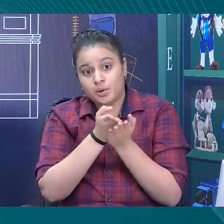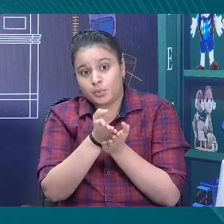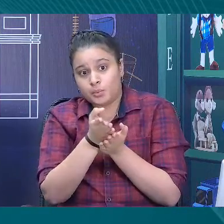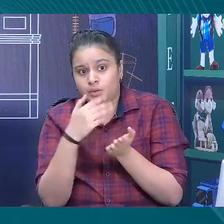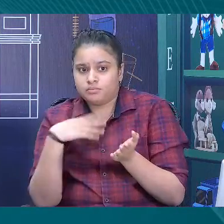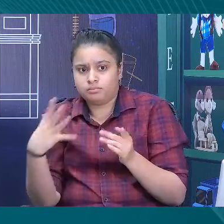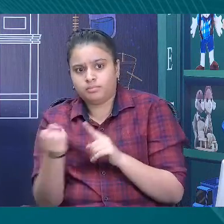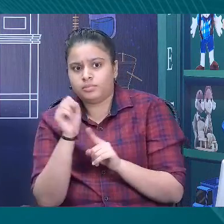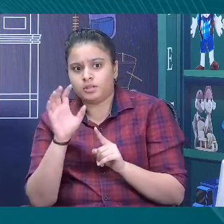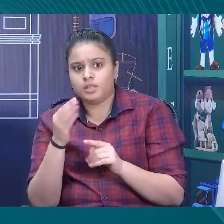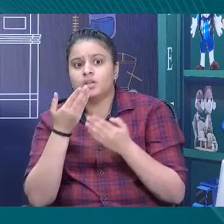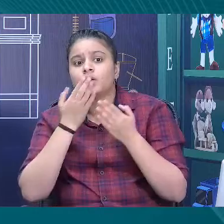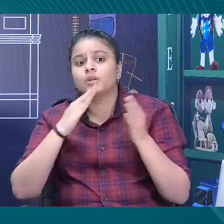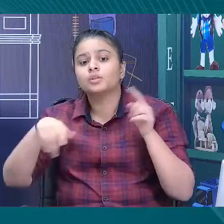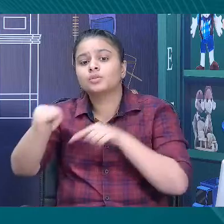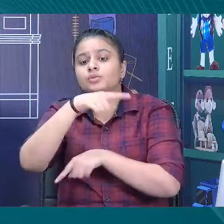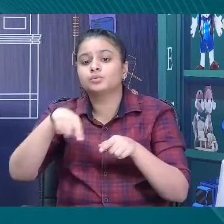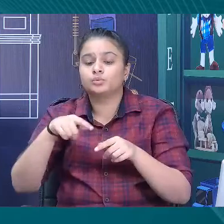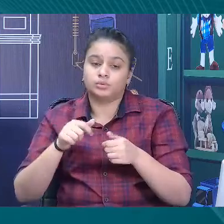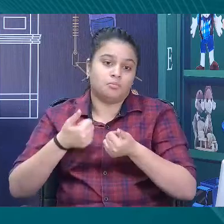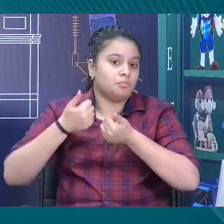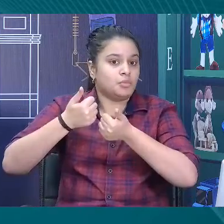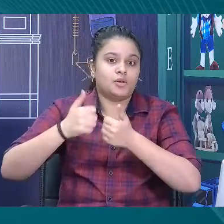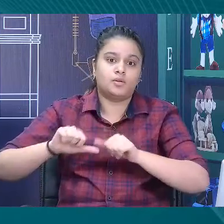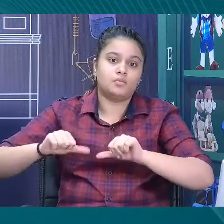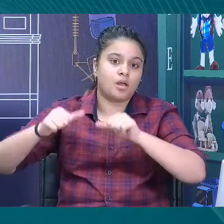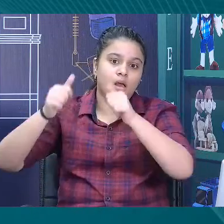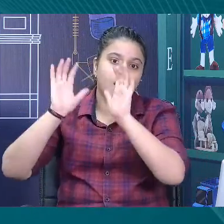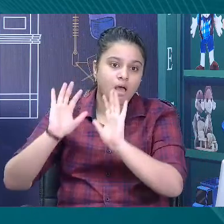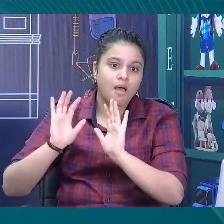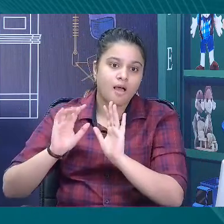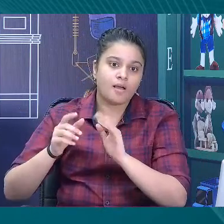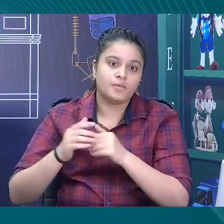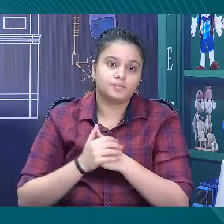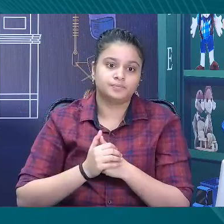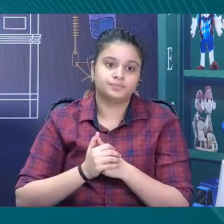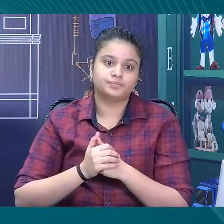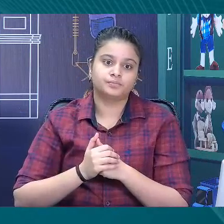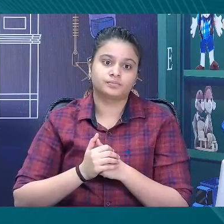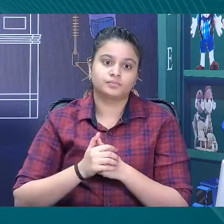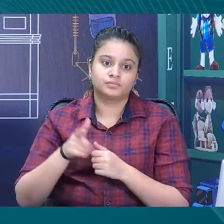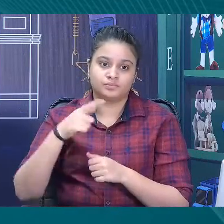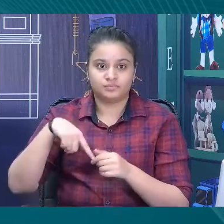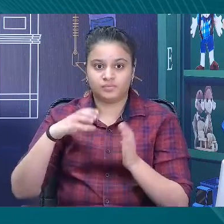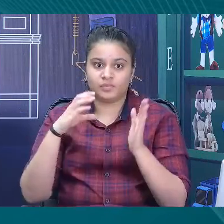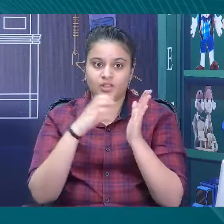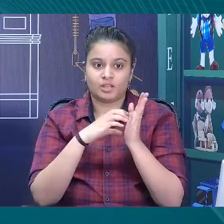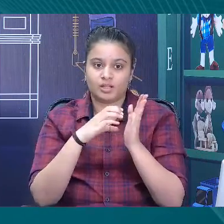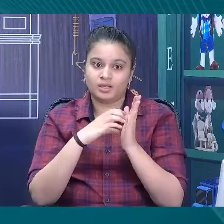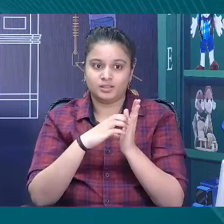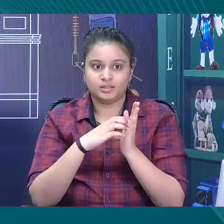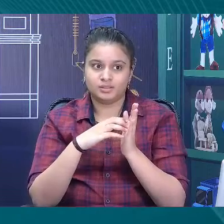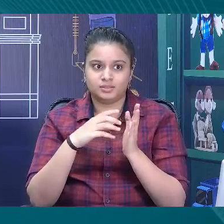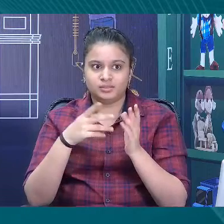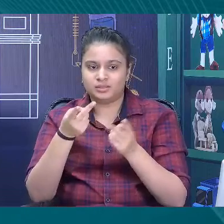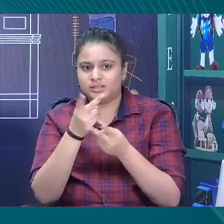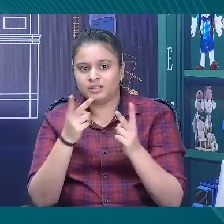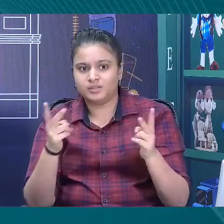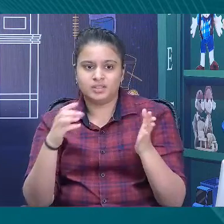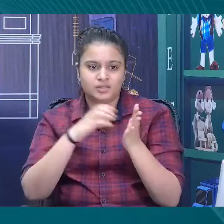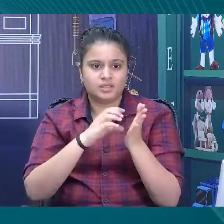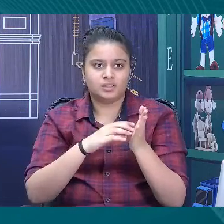found children really do really well is that you take the text that all the other kids are doing,